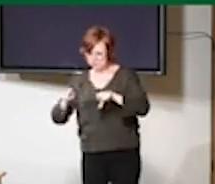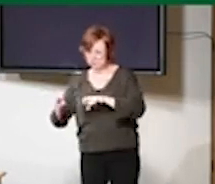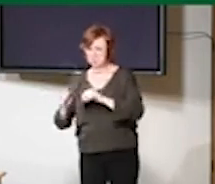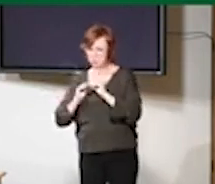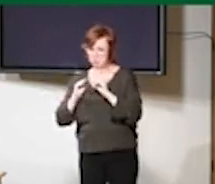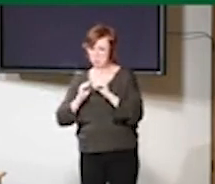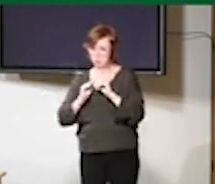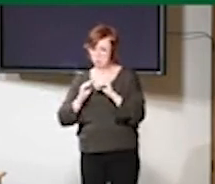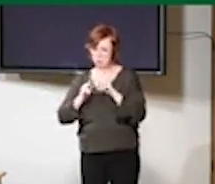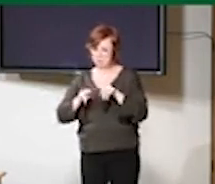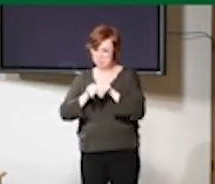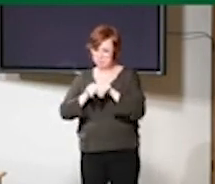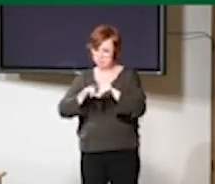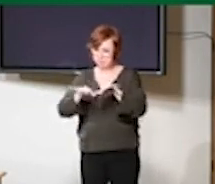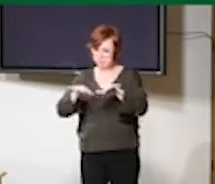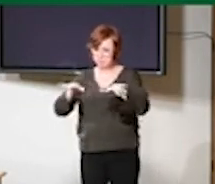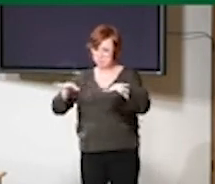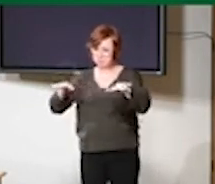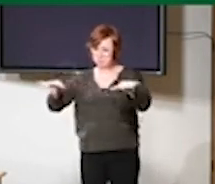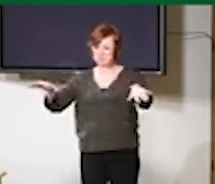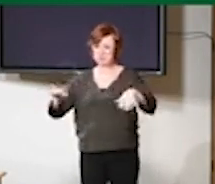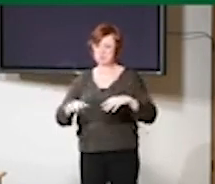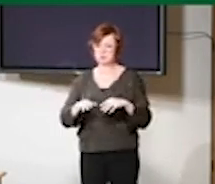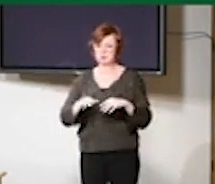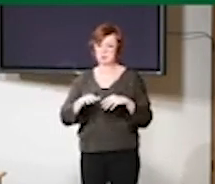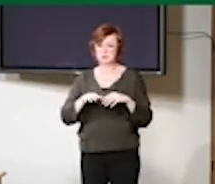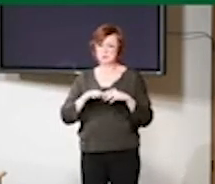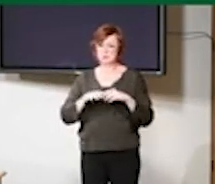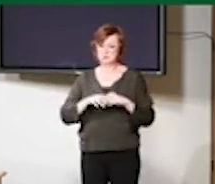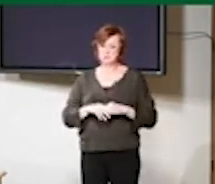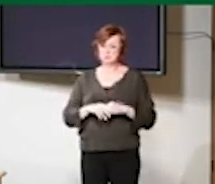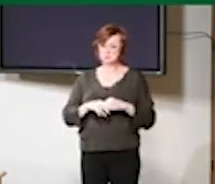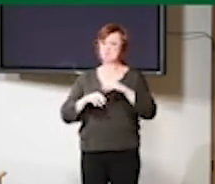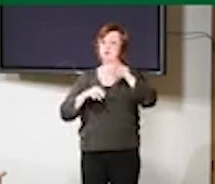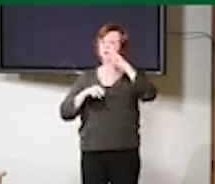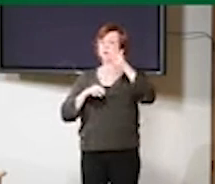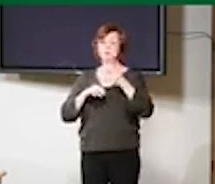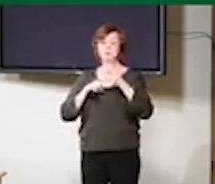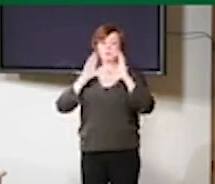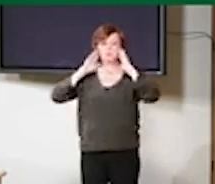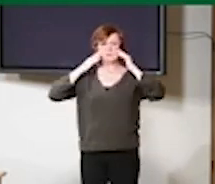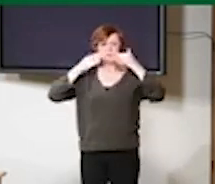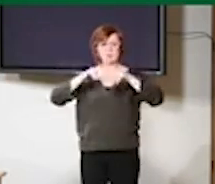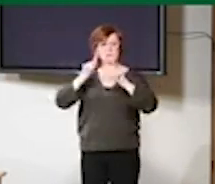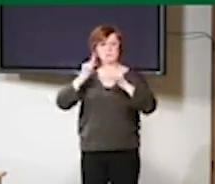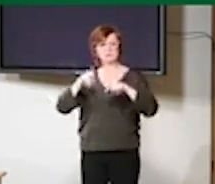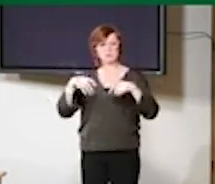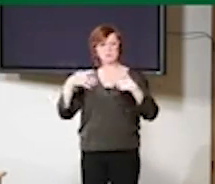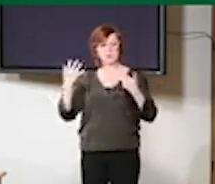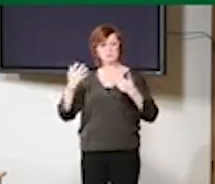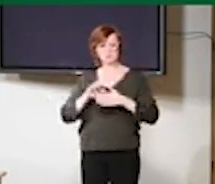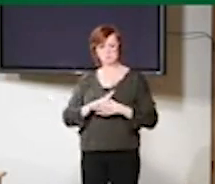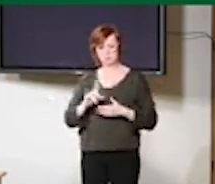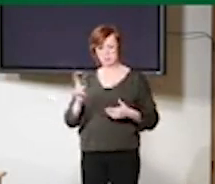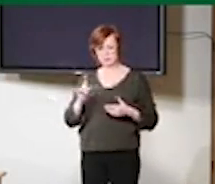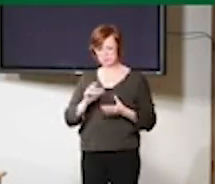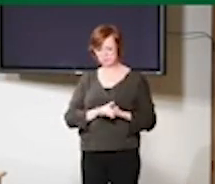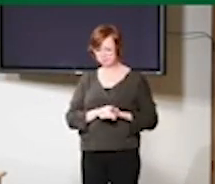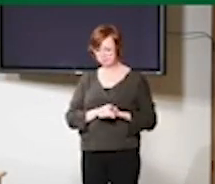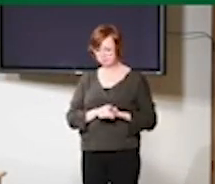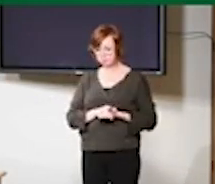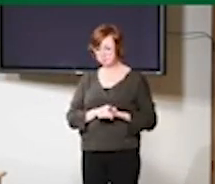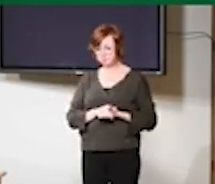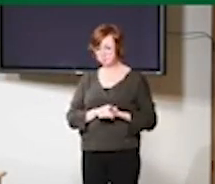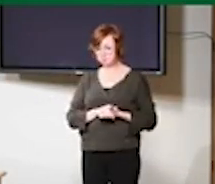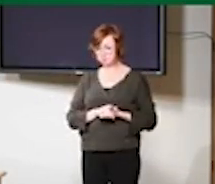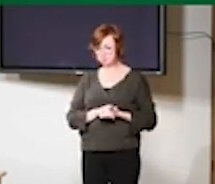tests into that area, into the community transmission area, as well as focusing our efforts, as I said in my opening